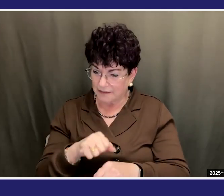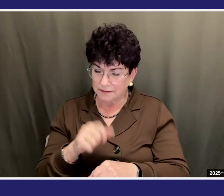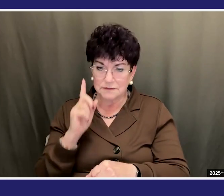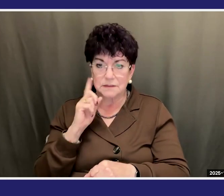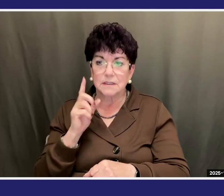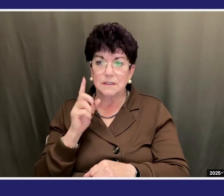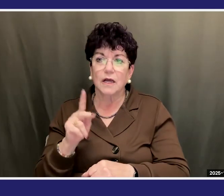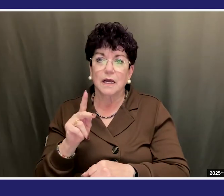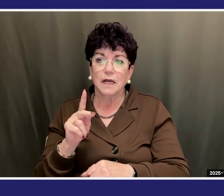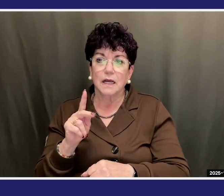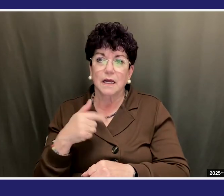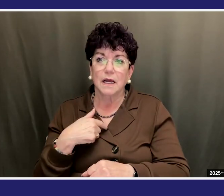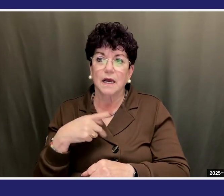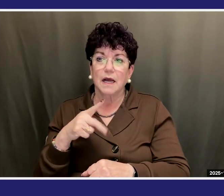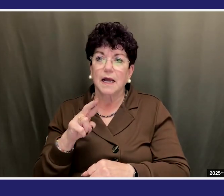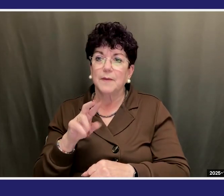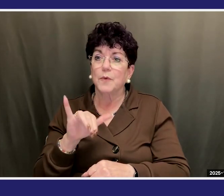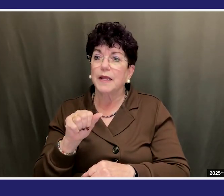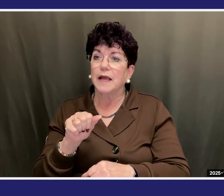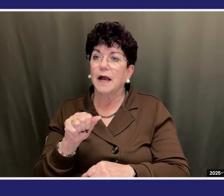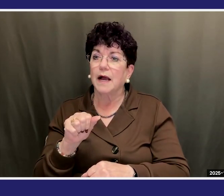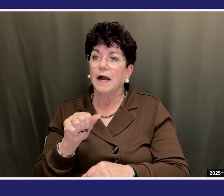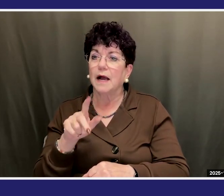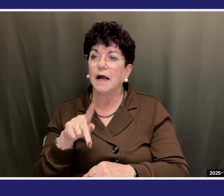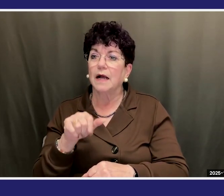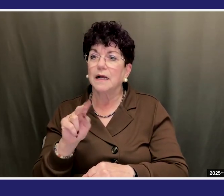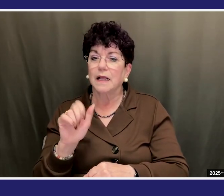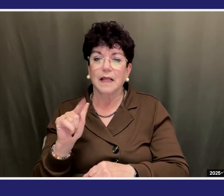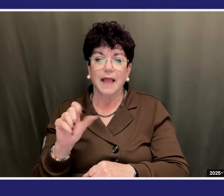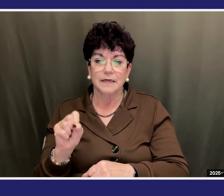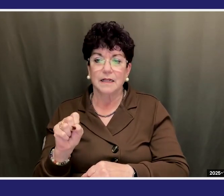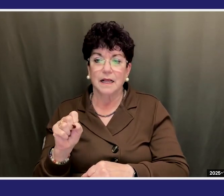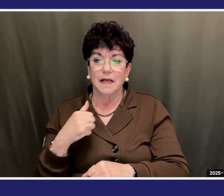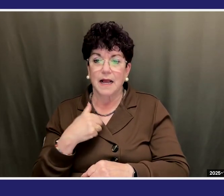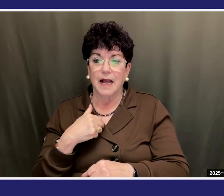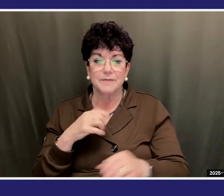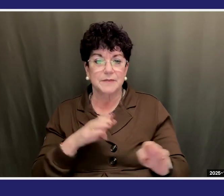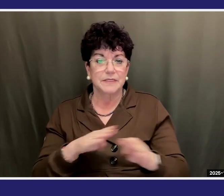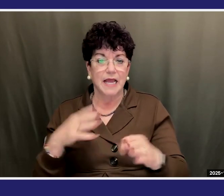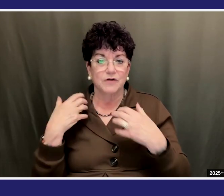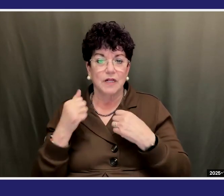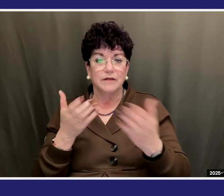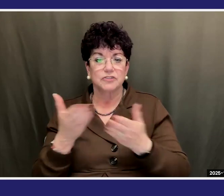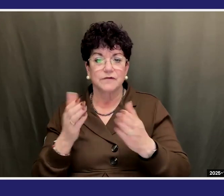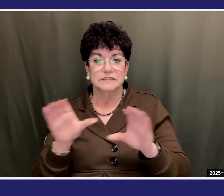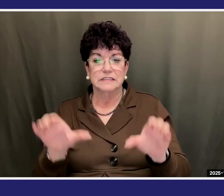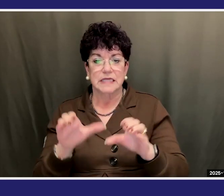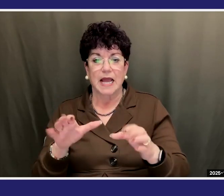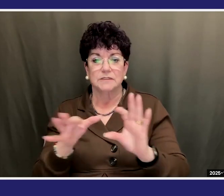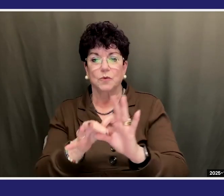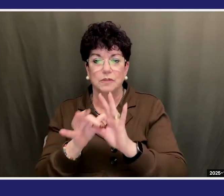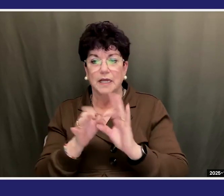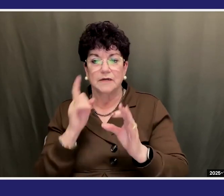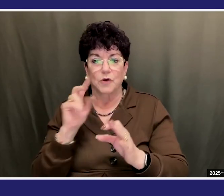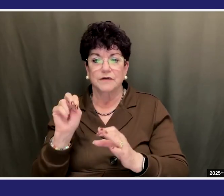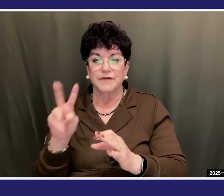Hey, thanks. I'm Priya Cannell. I am the Behavioral Health Services Act Coordinator for Nevada County Behavioral Health. And thank you again